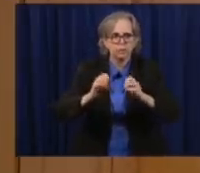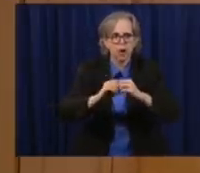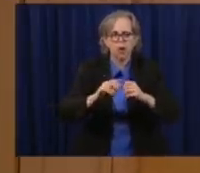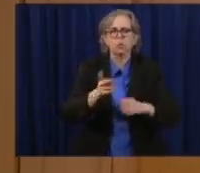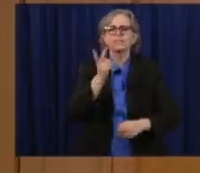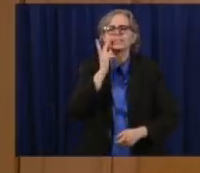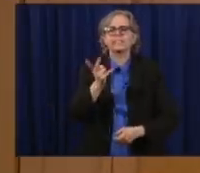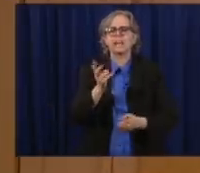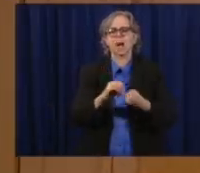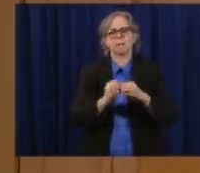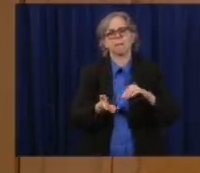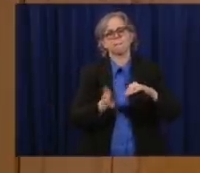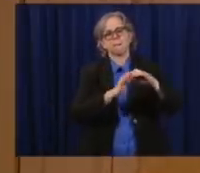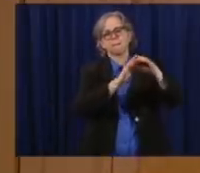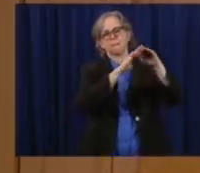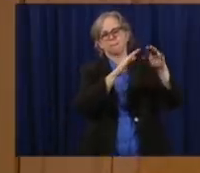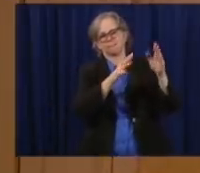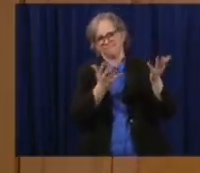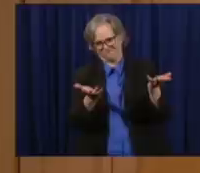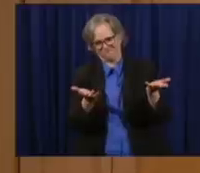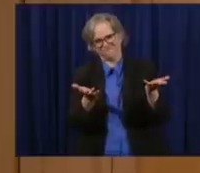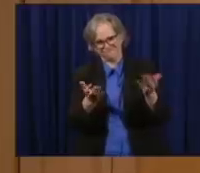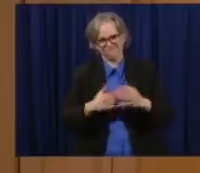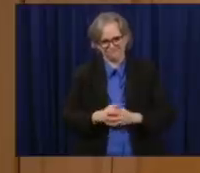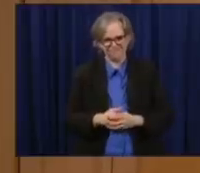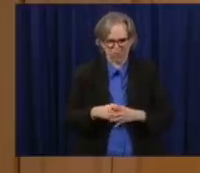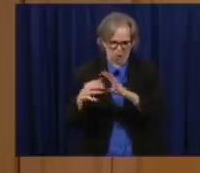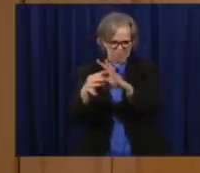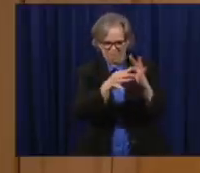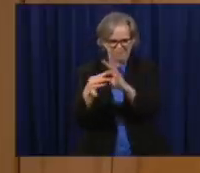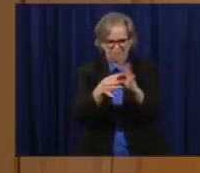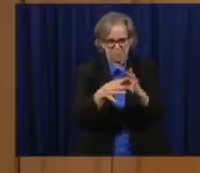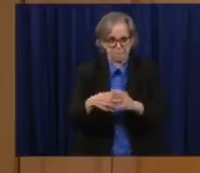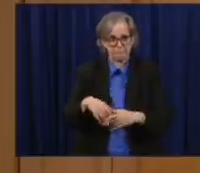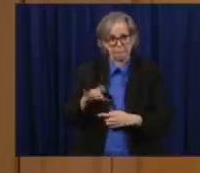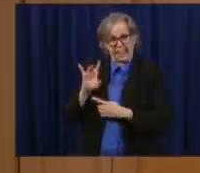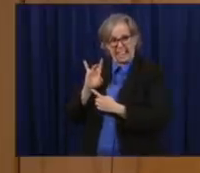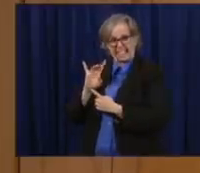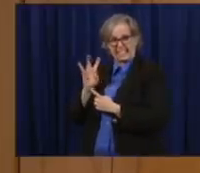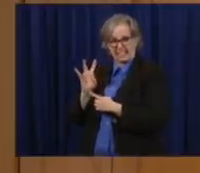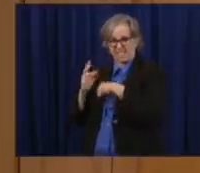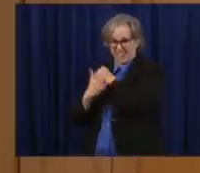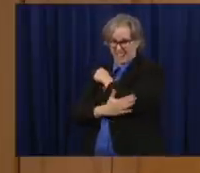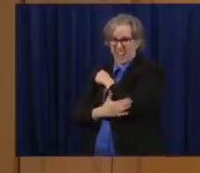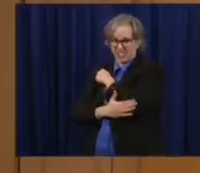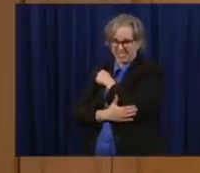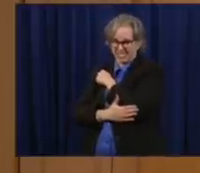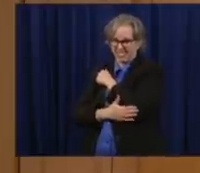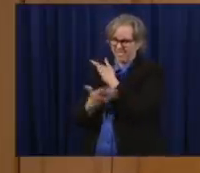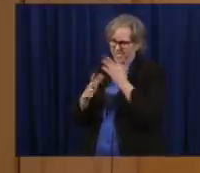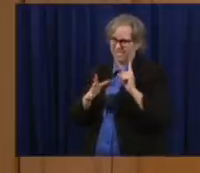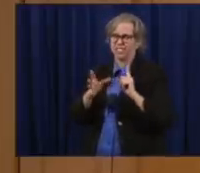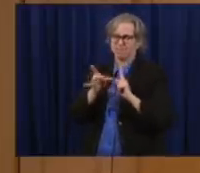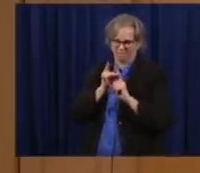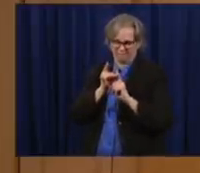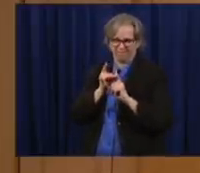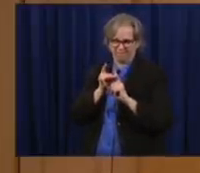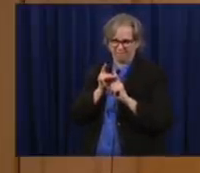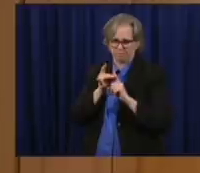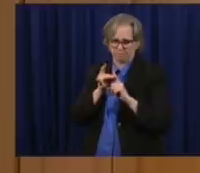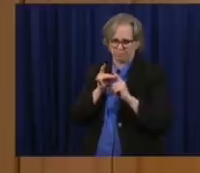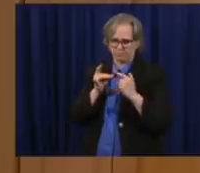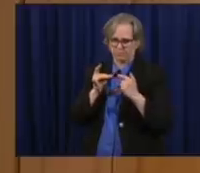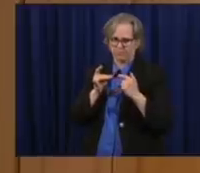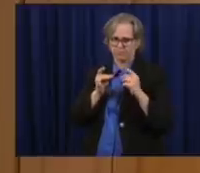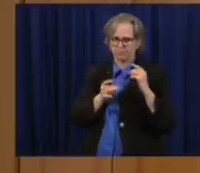trends. We do have 87 out of 88 counties at this point with cases, and we